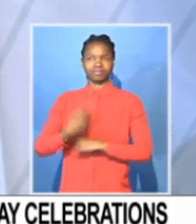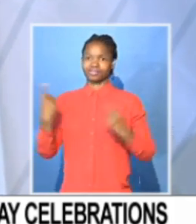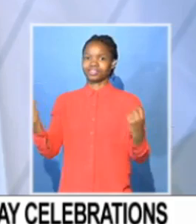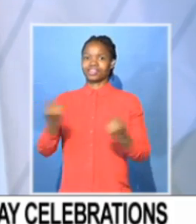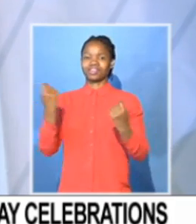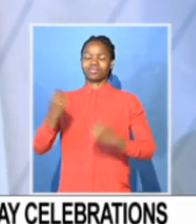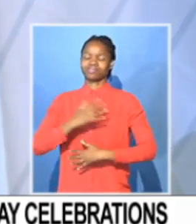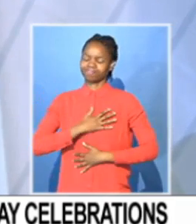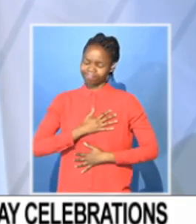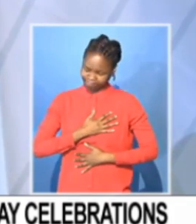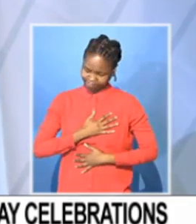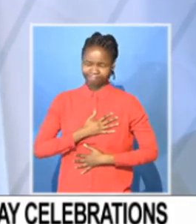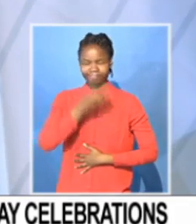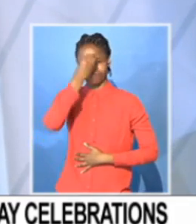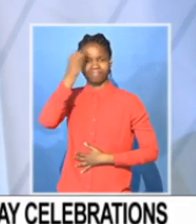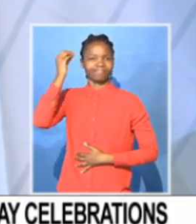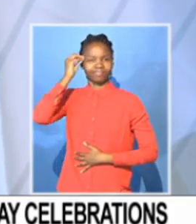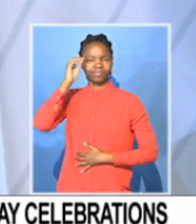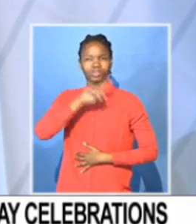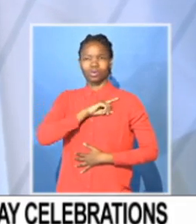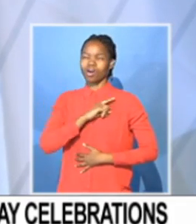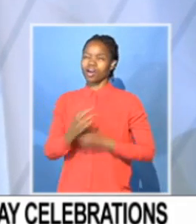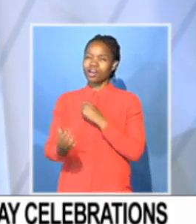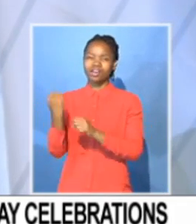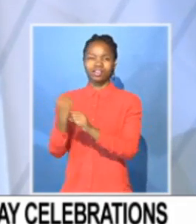on reminding us where we come from,